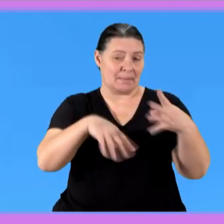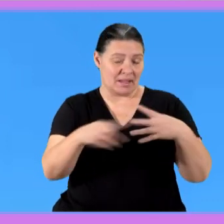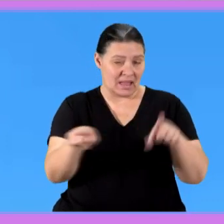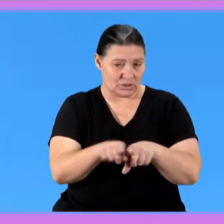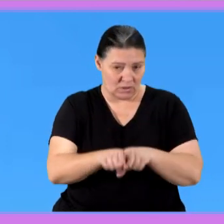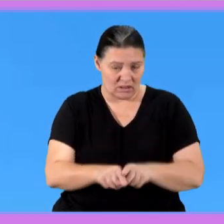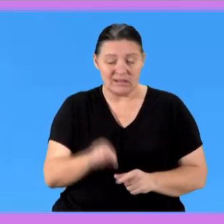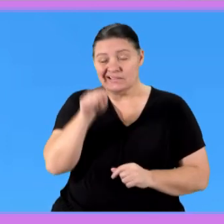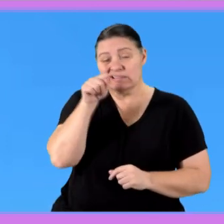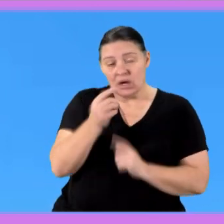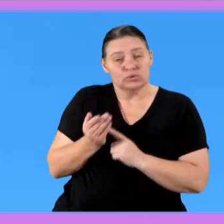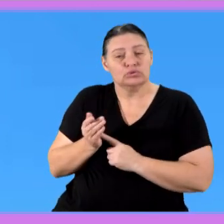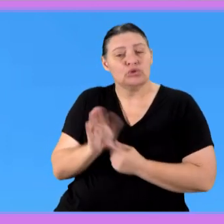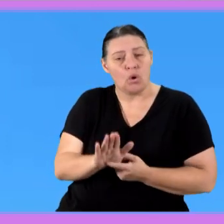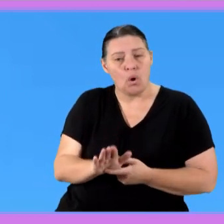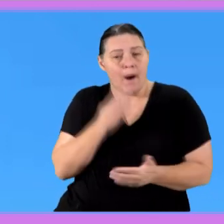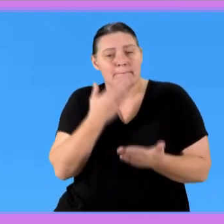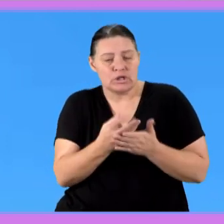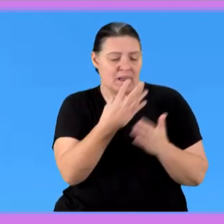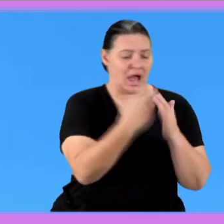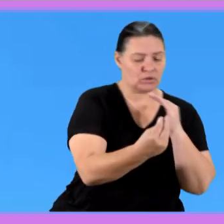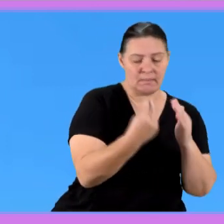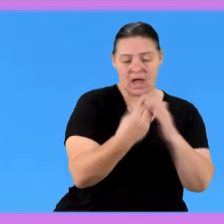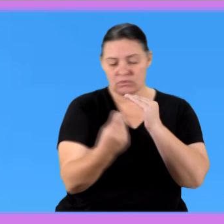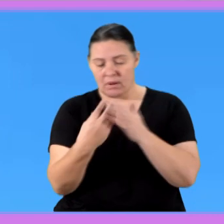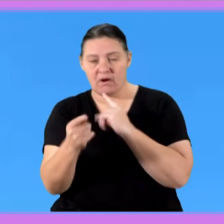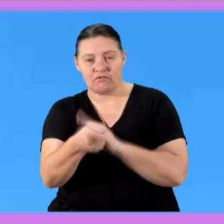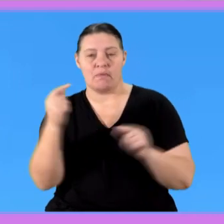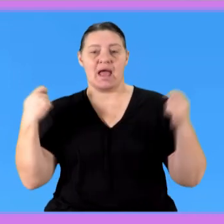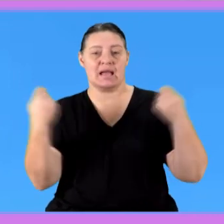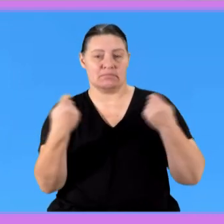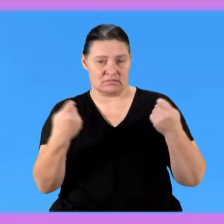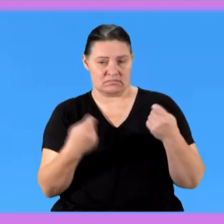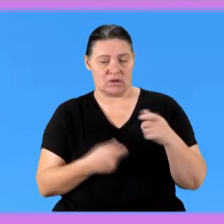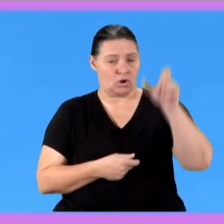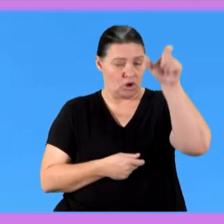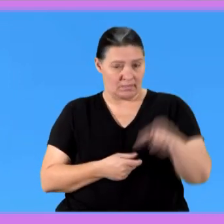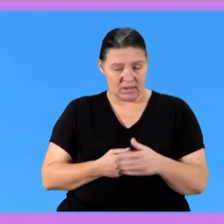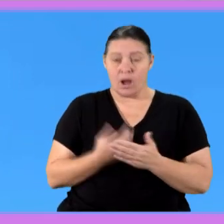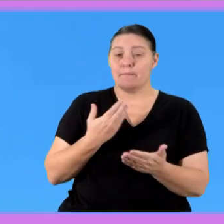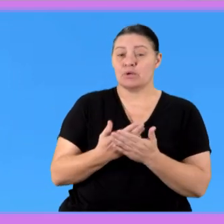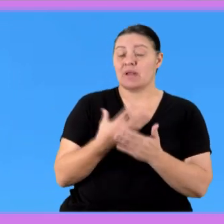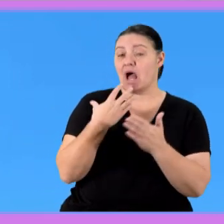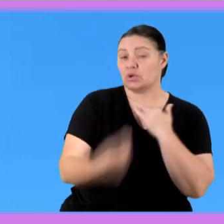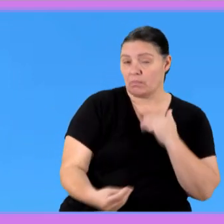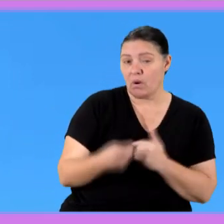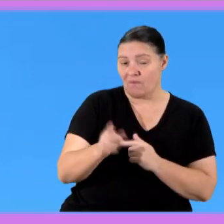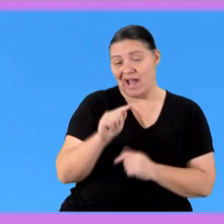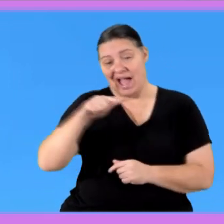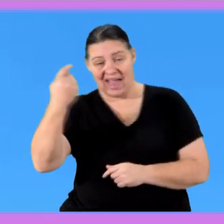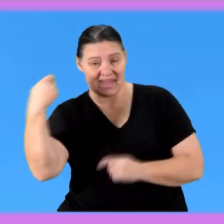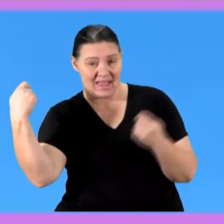known as contingency table as well, is a table which shows all the possible outcomes of the event down a column,